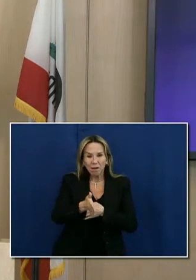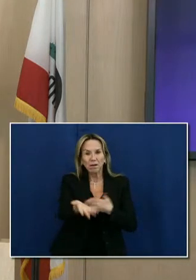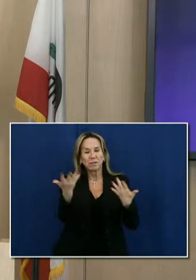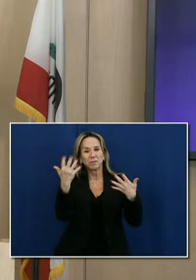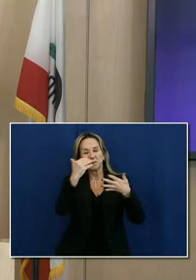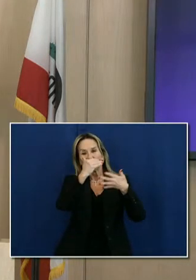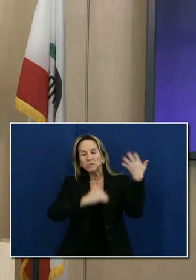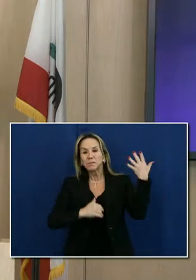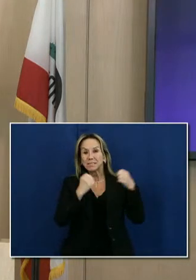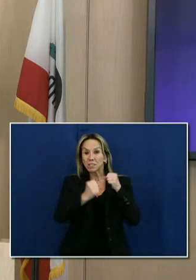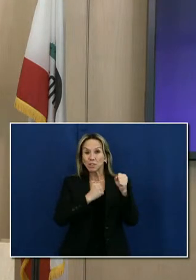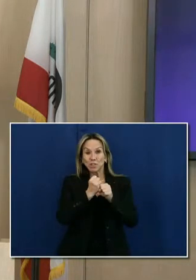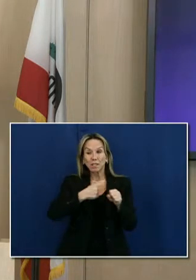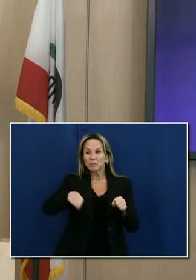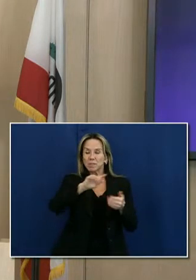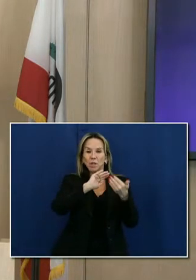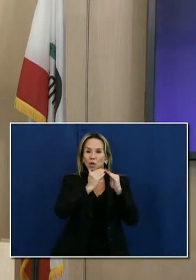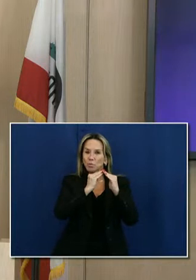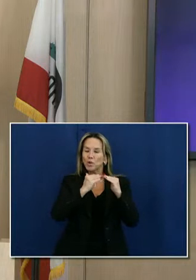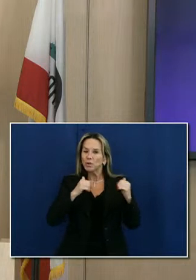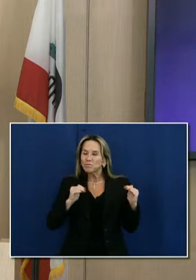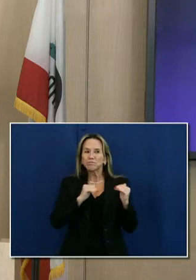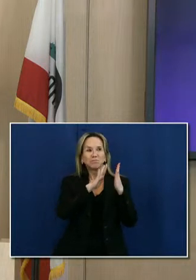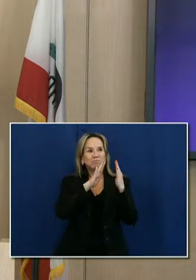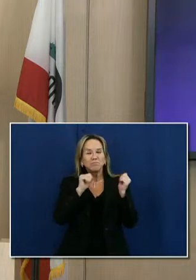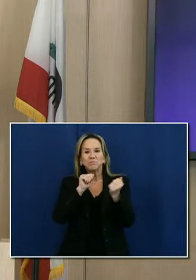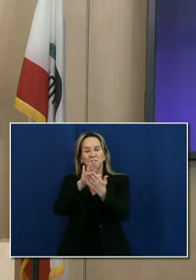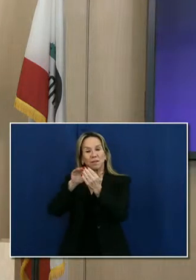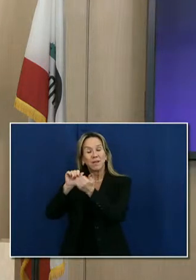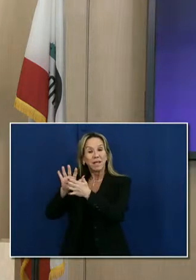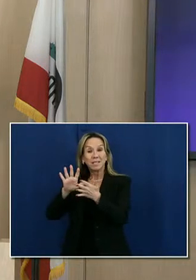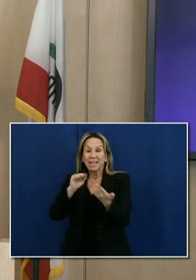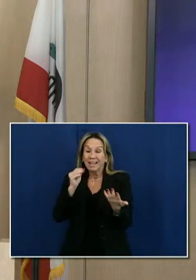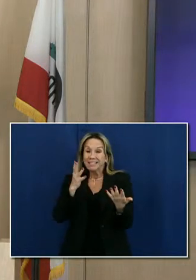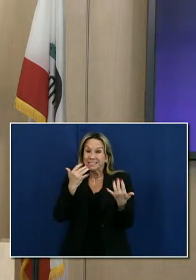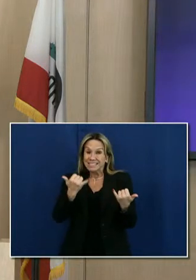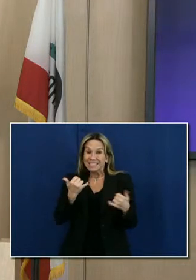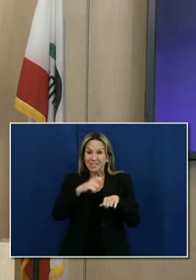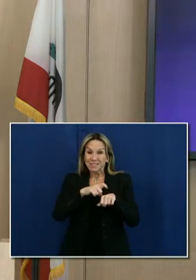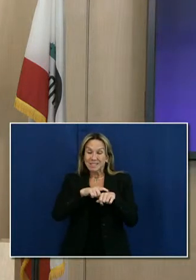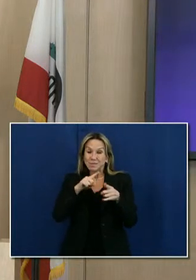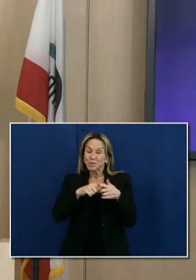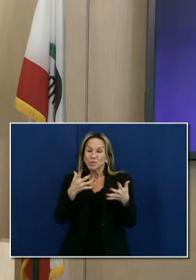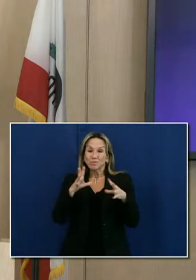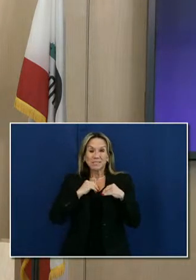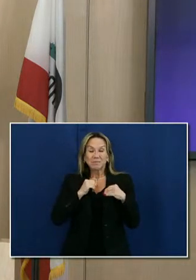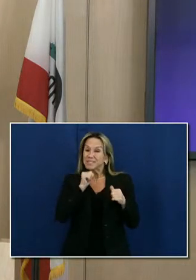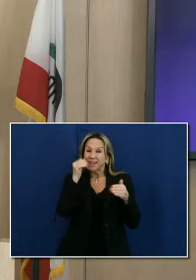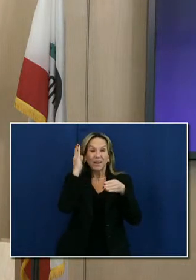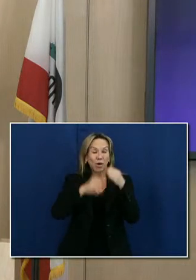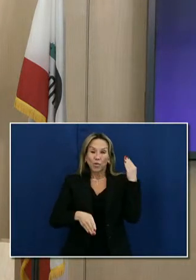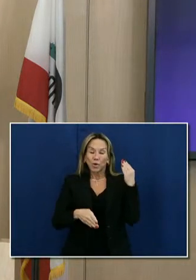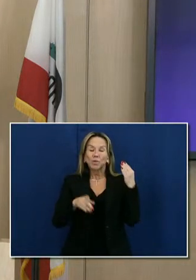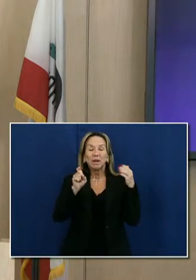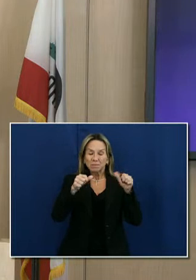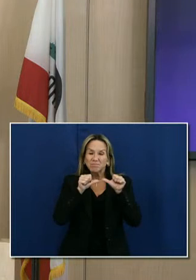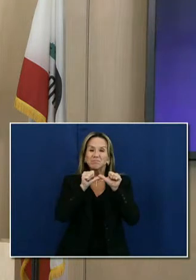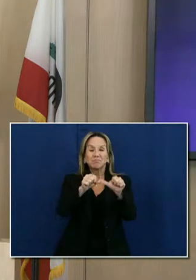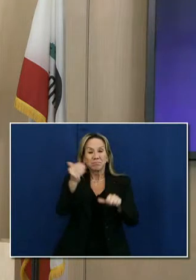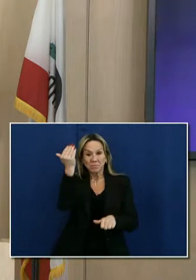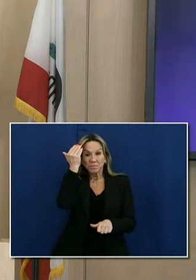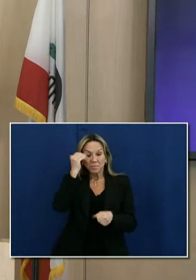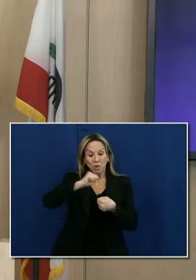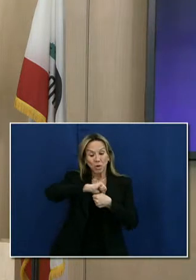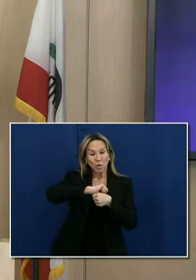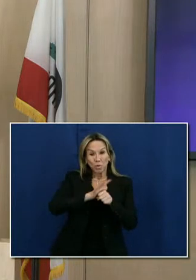that we've faced as a community, but also facing the reality that it's not over. We have to continue to be mindful. Coronavirus is